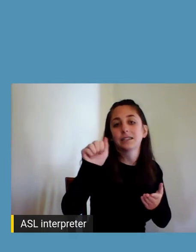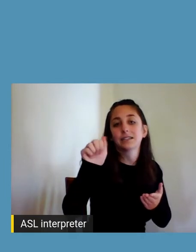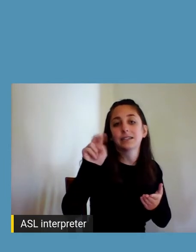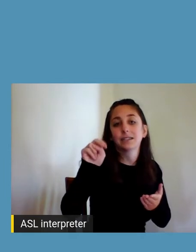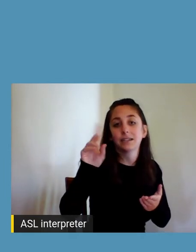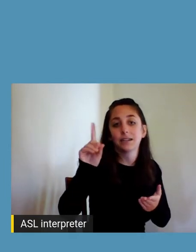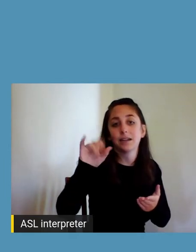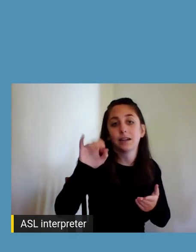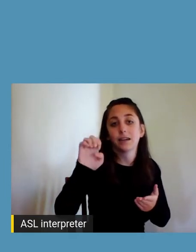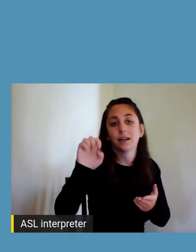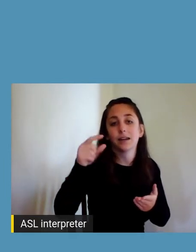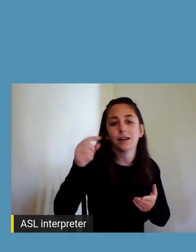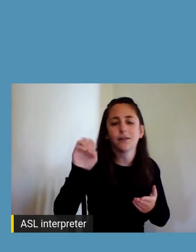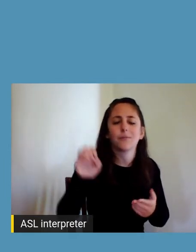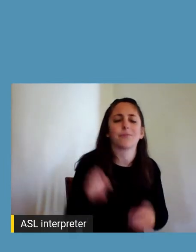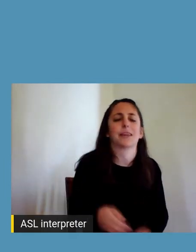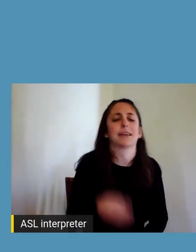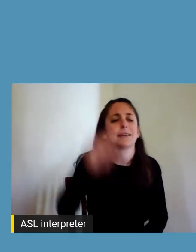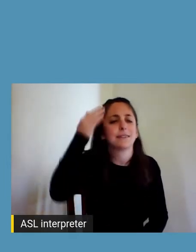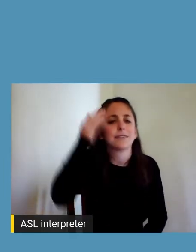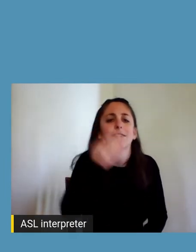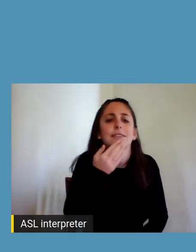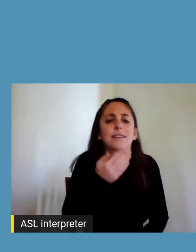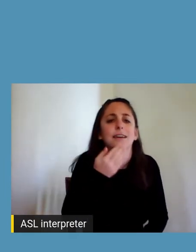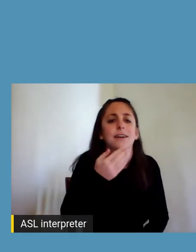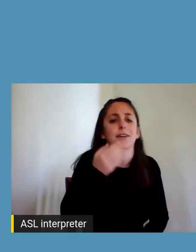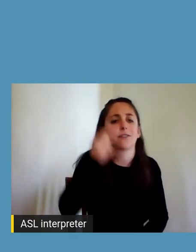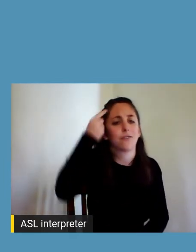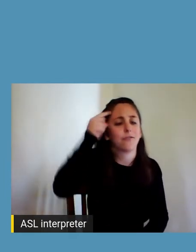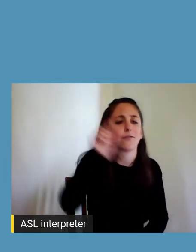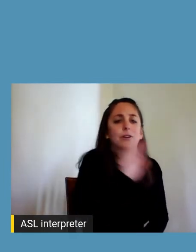thank you for the Museum Learning Hub for organizing.